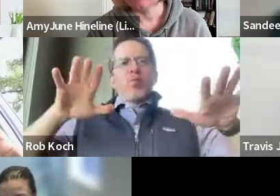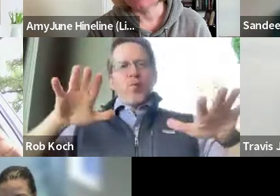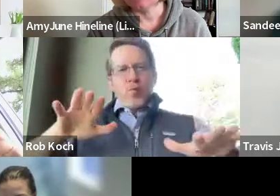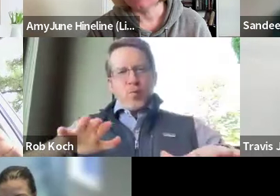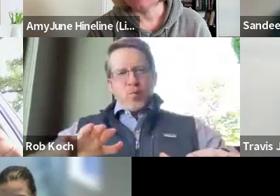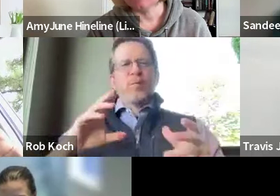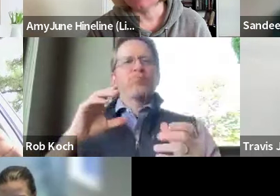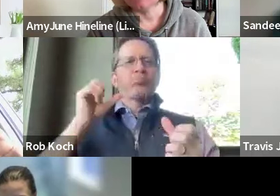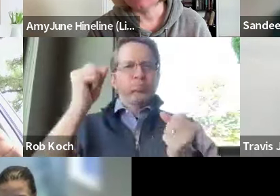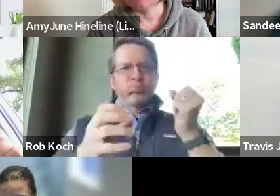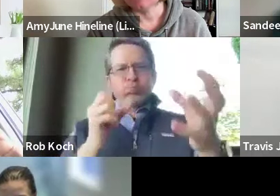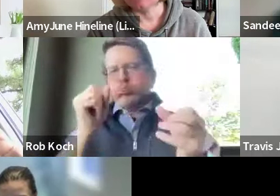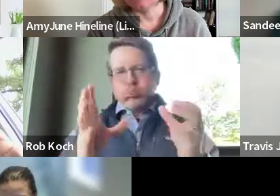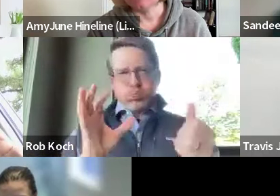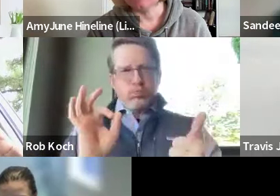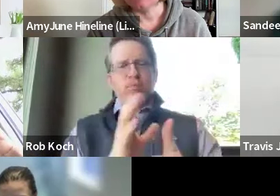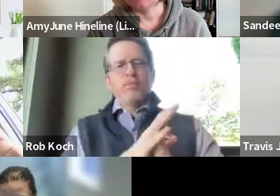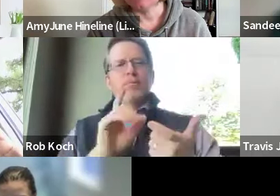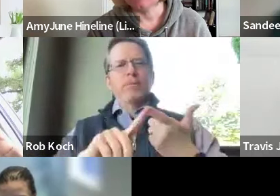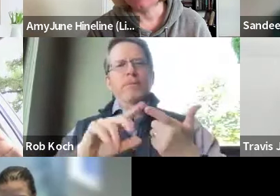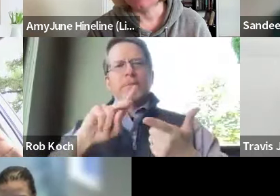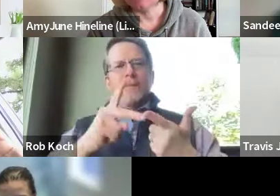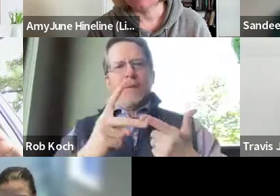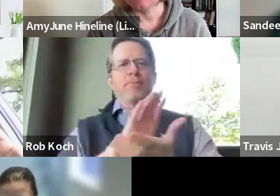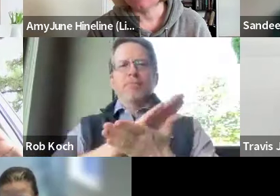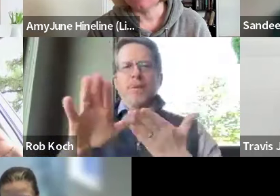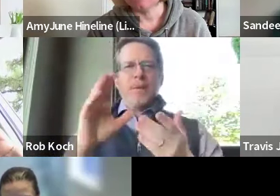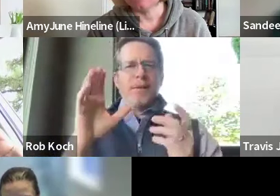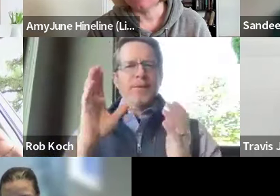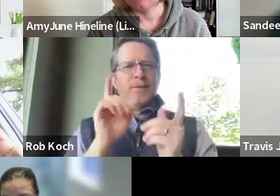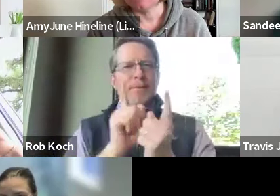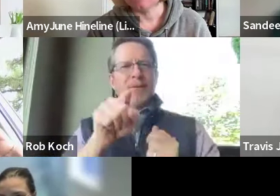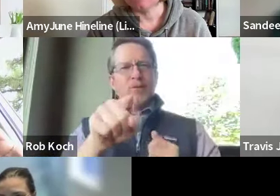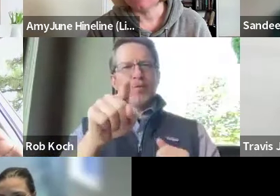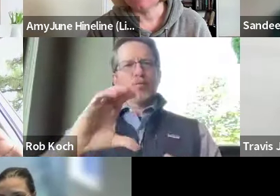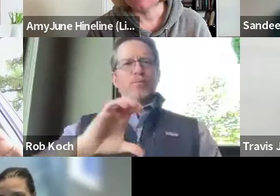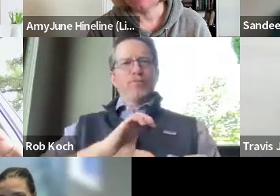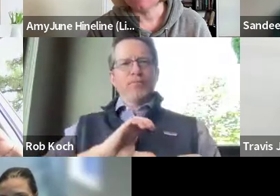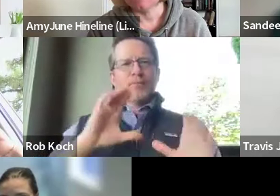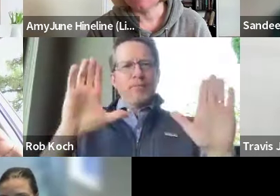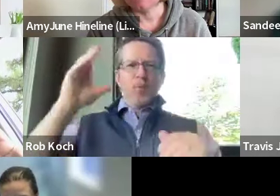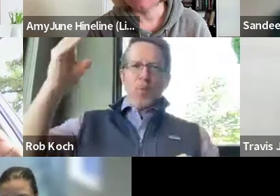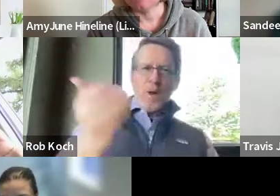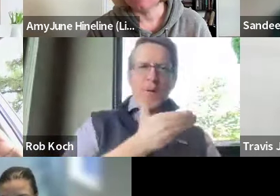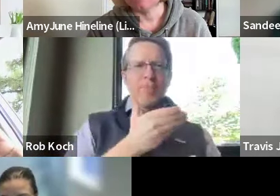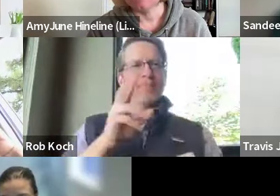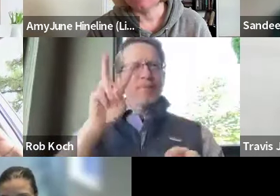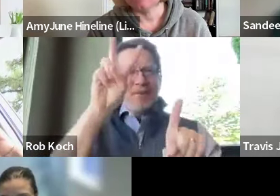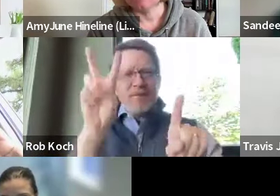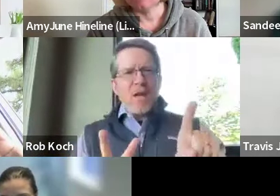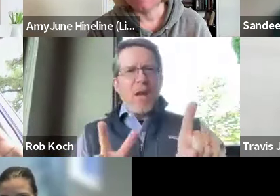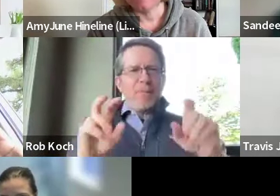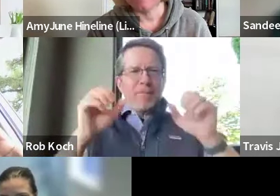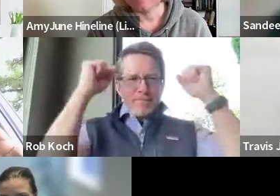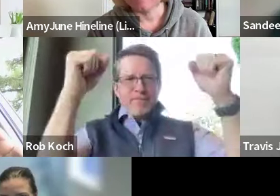know it's kind of anxiety ridden to have all the attention on you, but just sign slow for the interpreter to keep up with you. Second of all, really nice